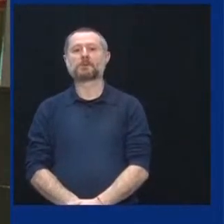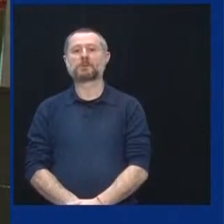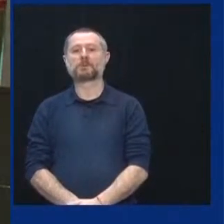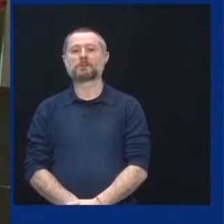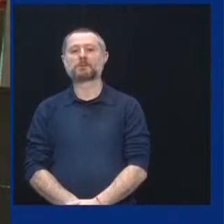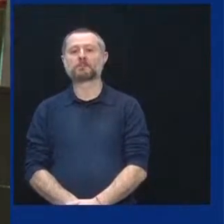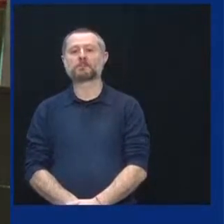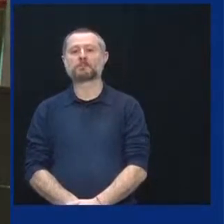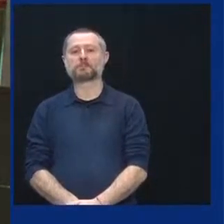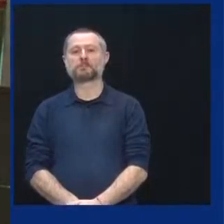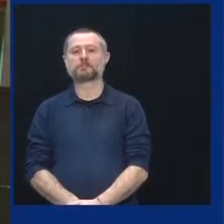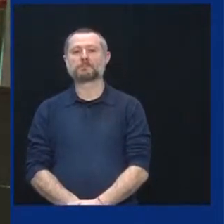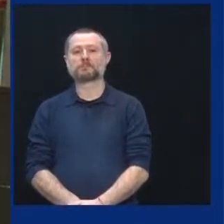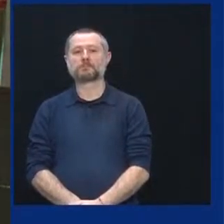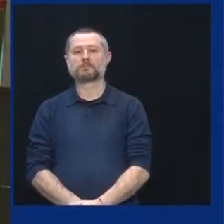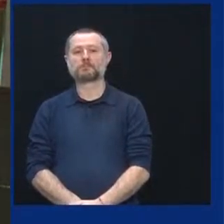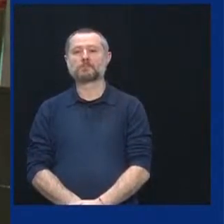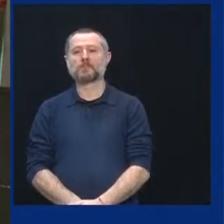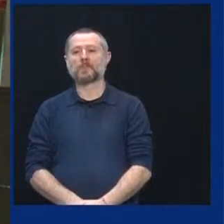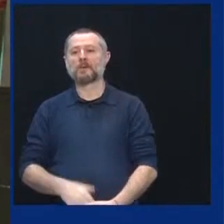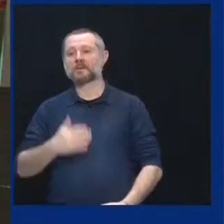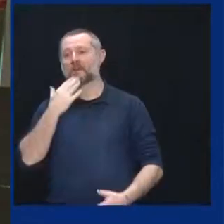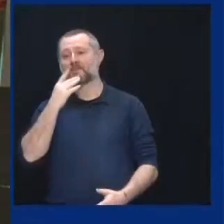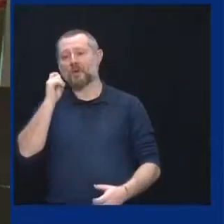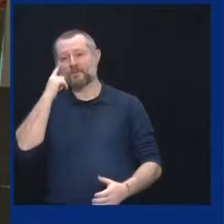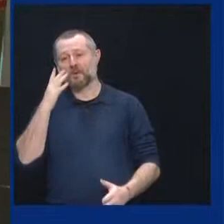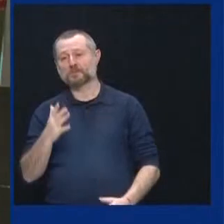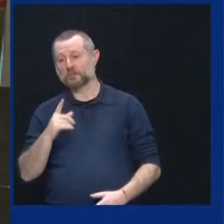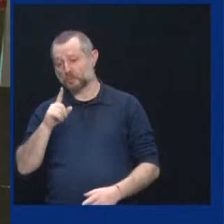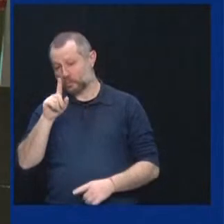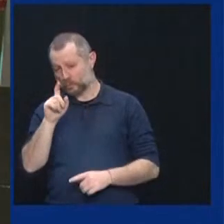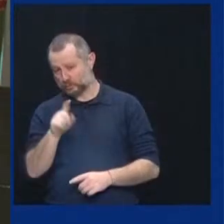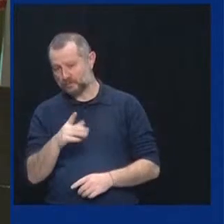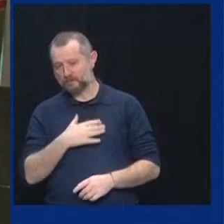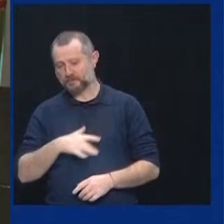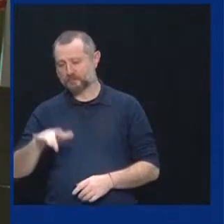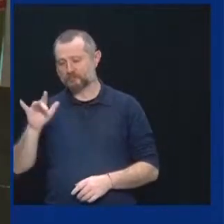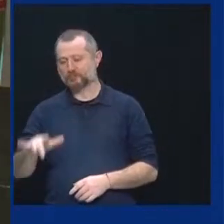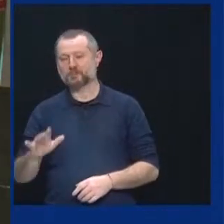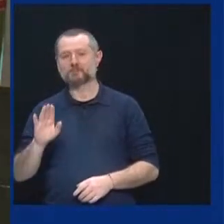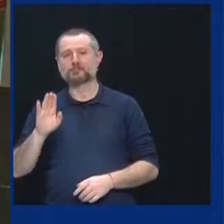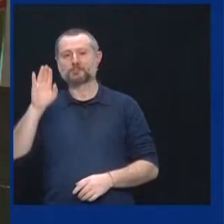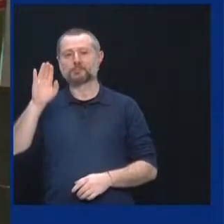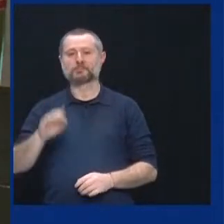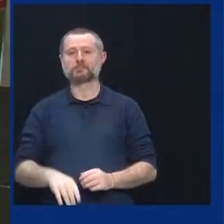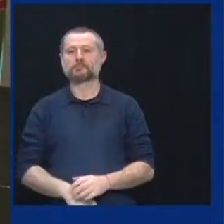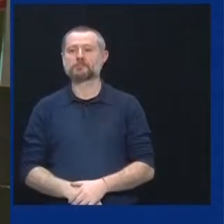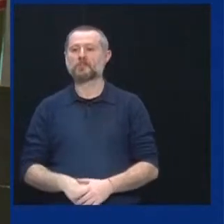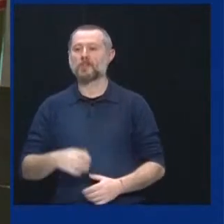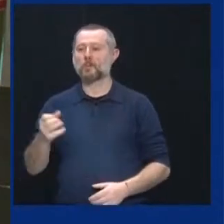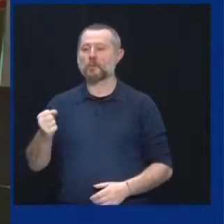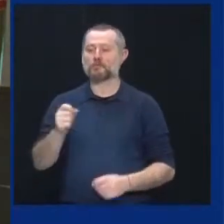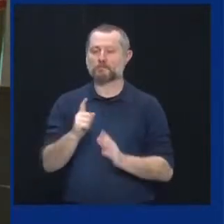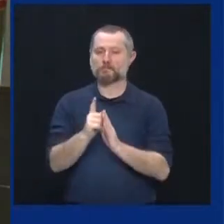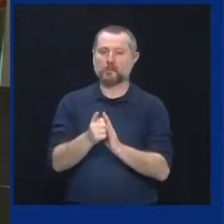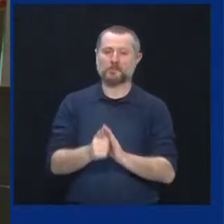Thank you, Governor. If you'd like to ask a question, please use the raise hand function at the bottom of your window. We'll take a brief moment to compile the Q&A